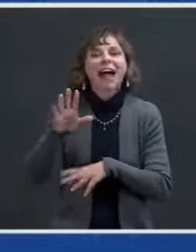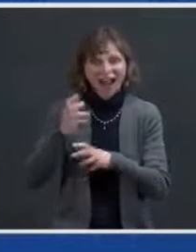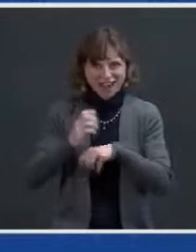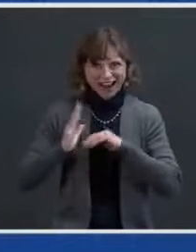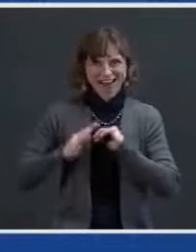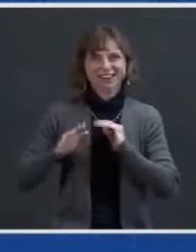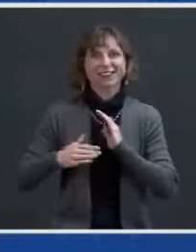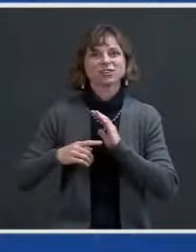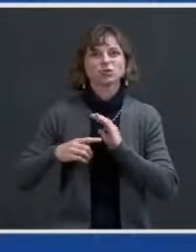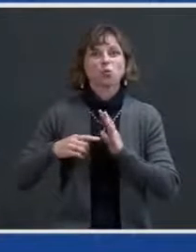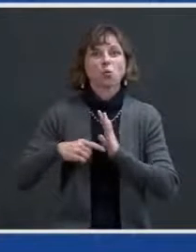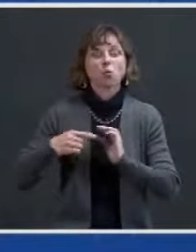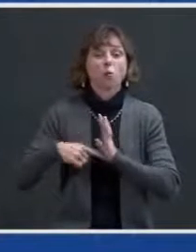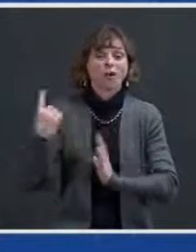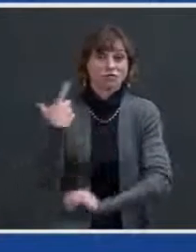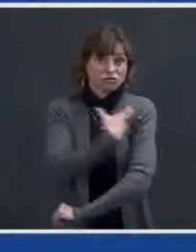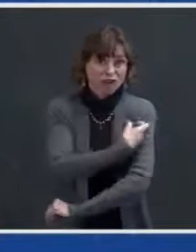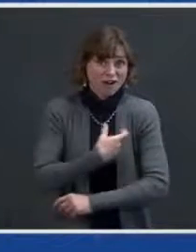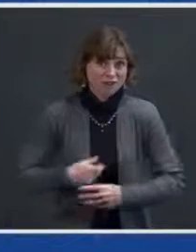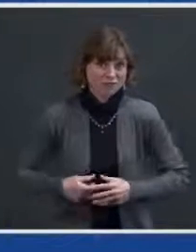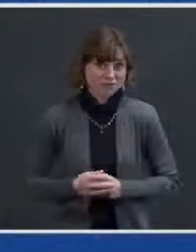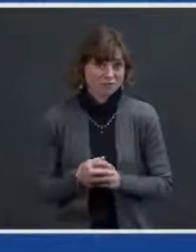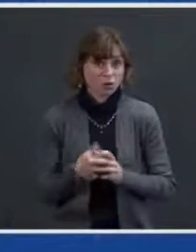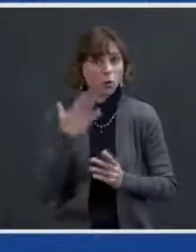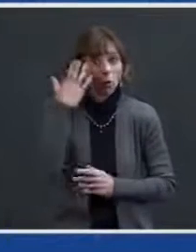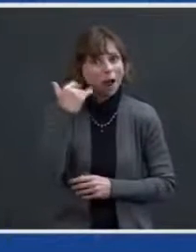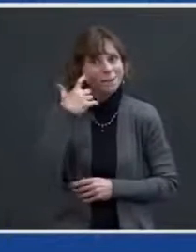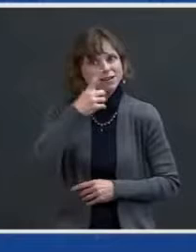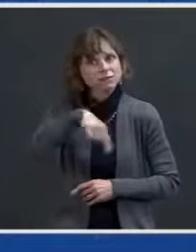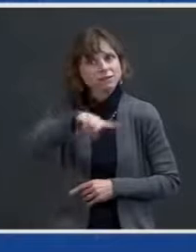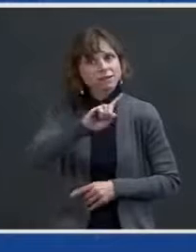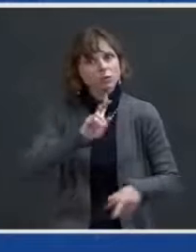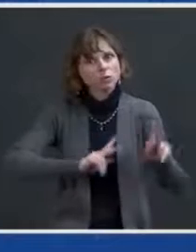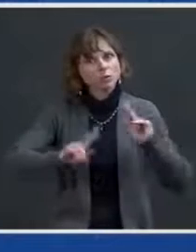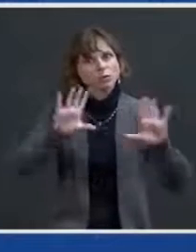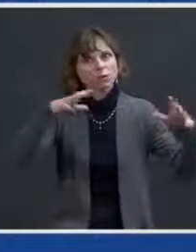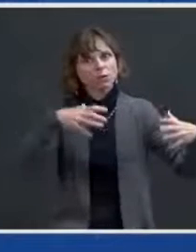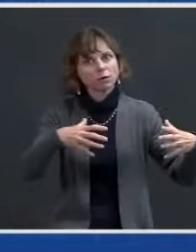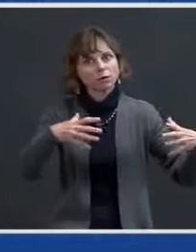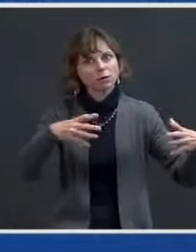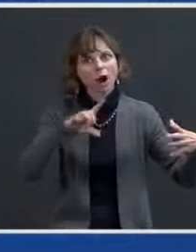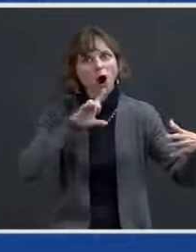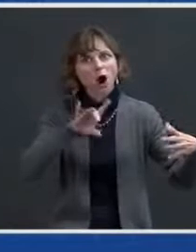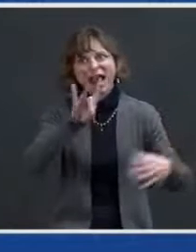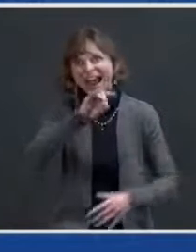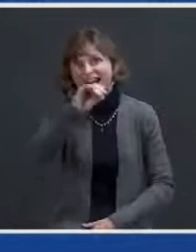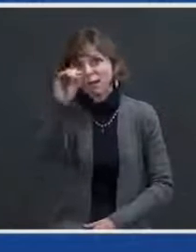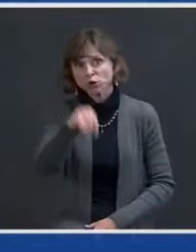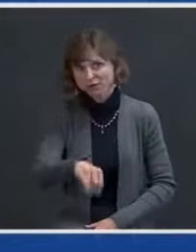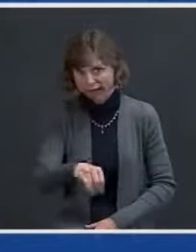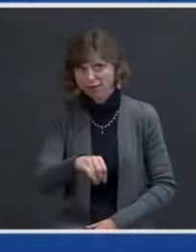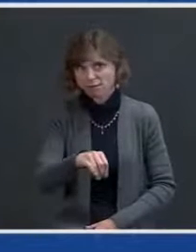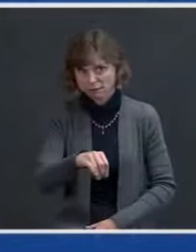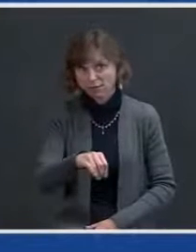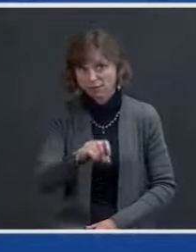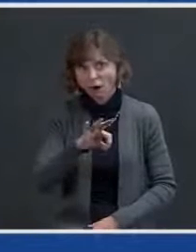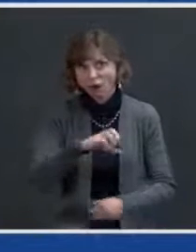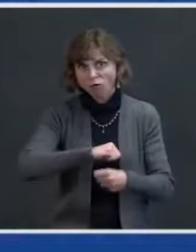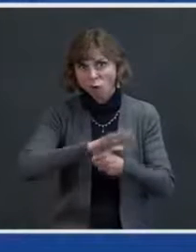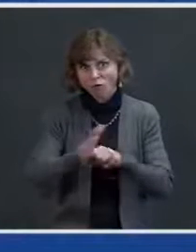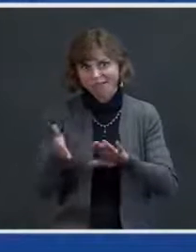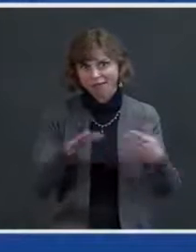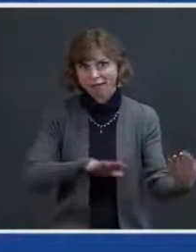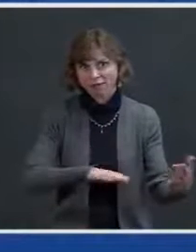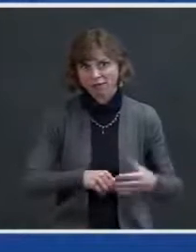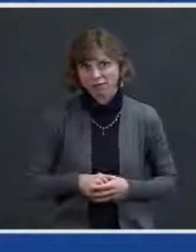shot. And that's because this is the population that represents 80% of the COVID-19